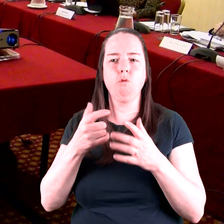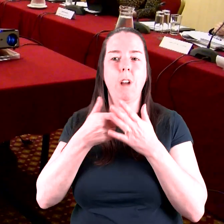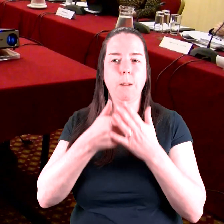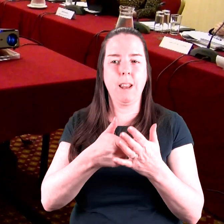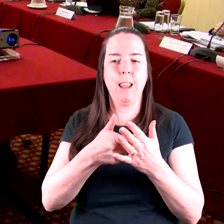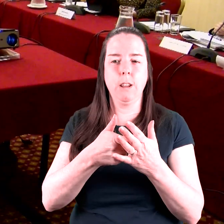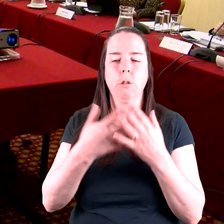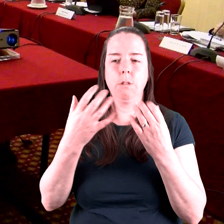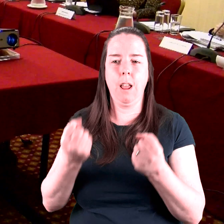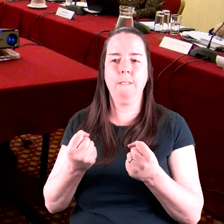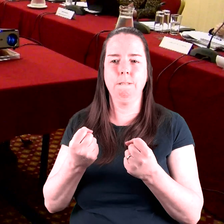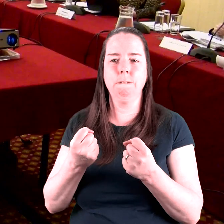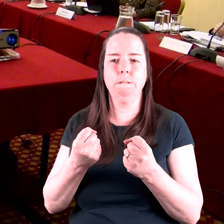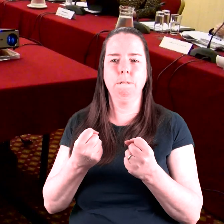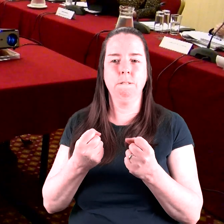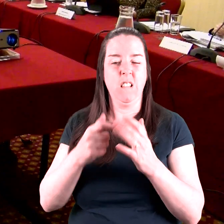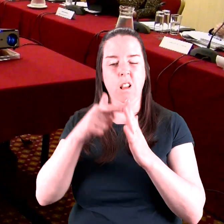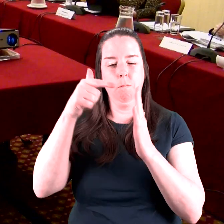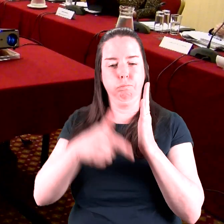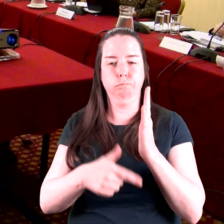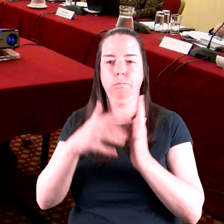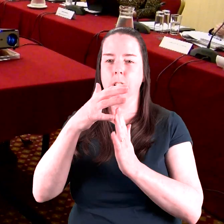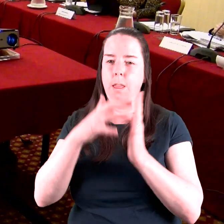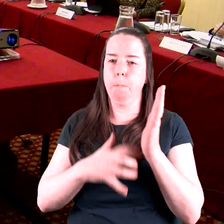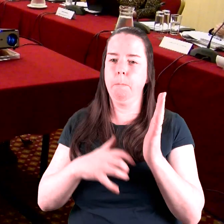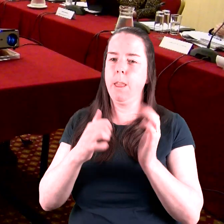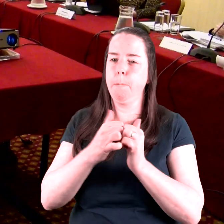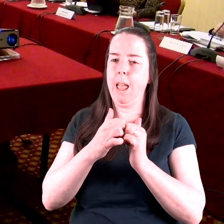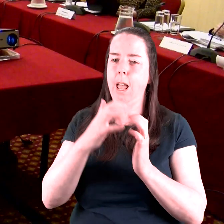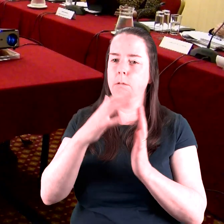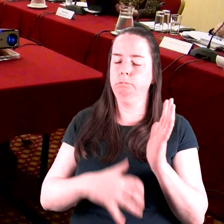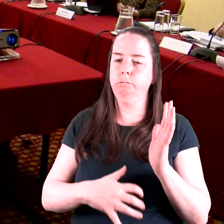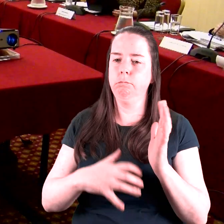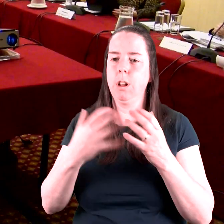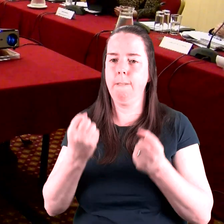12 recommendations, and again, they're detailed in the pack.